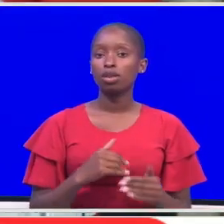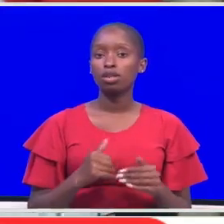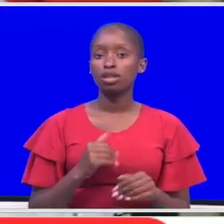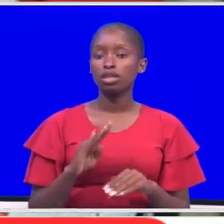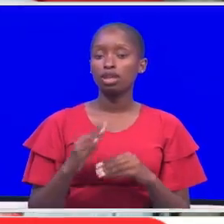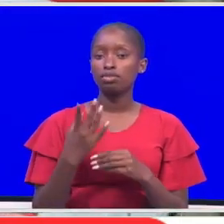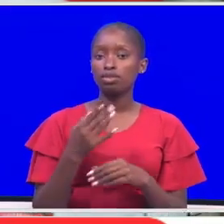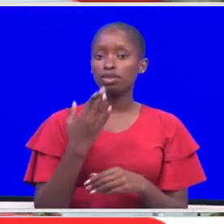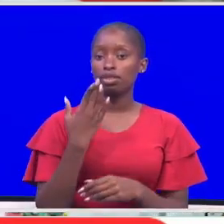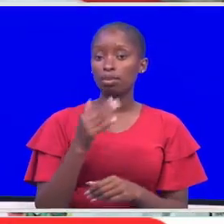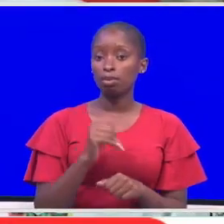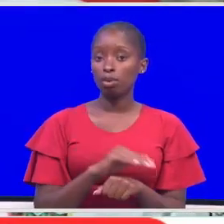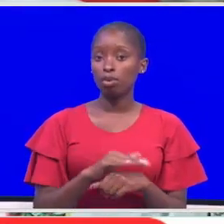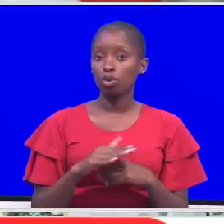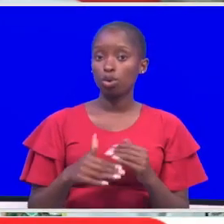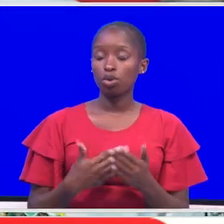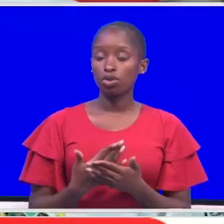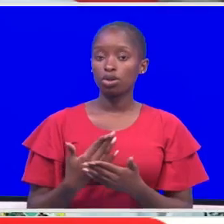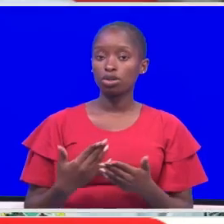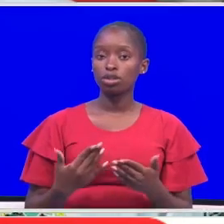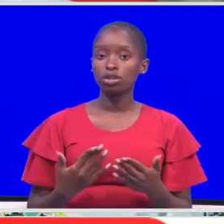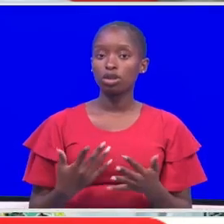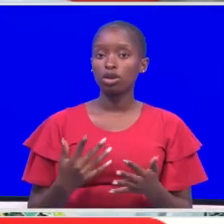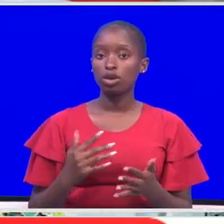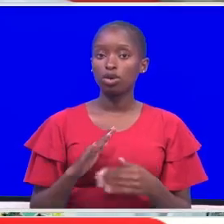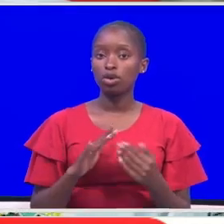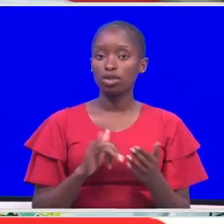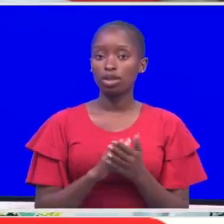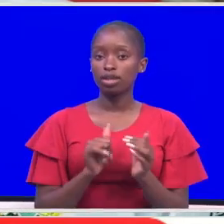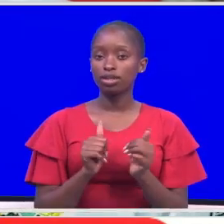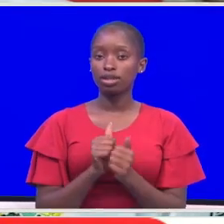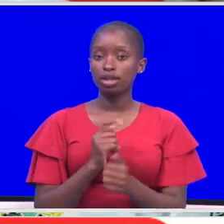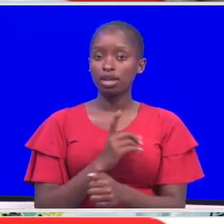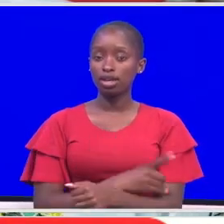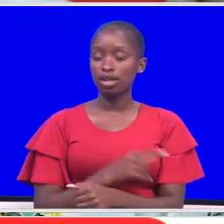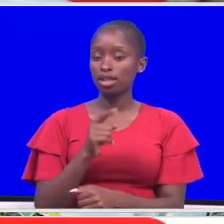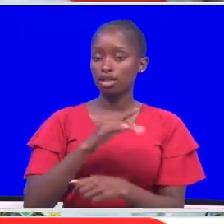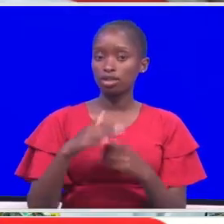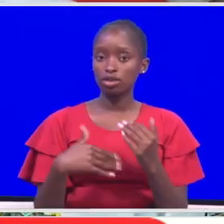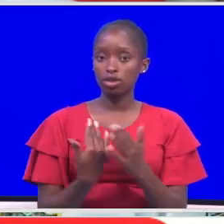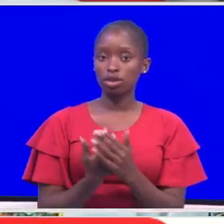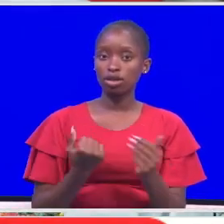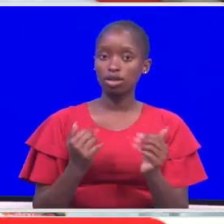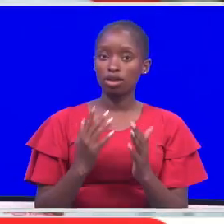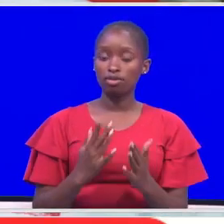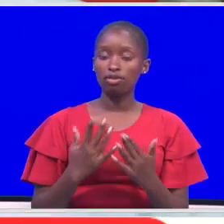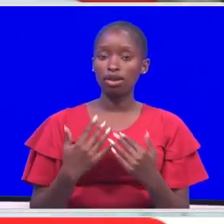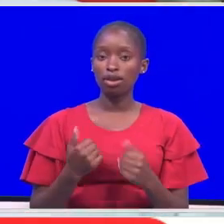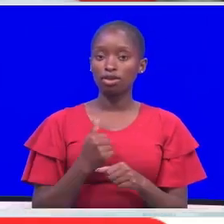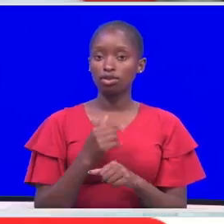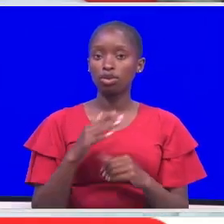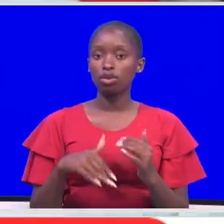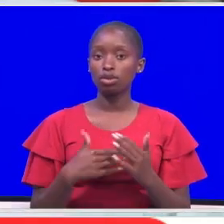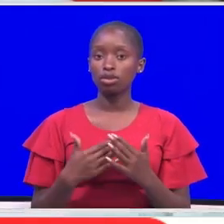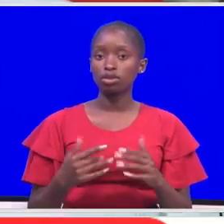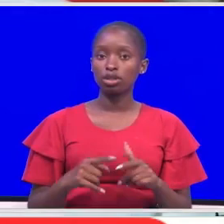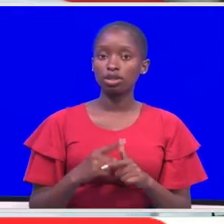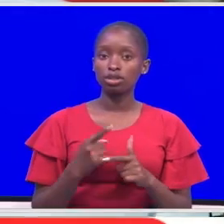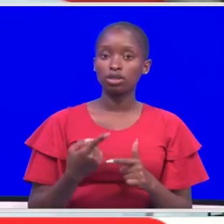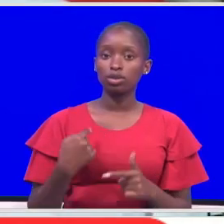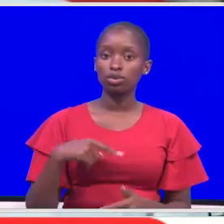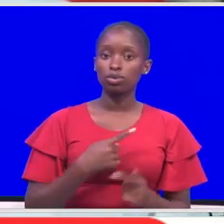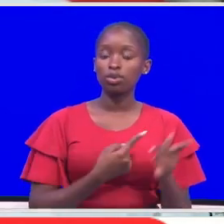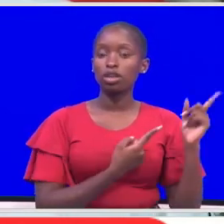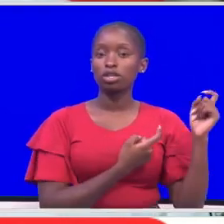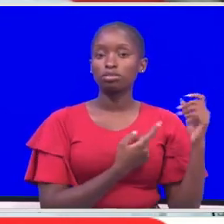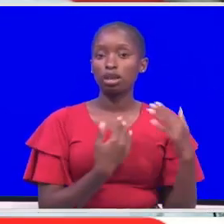days that the rally will be happening, see, remember the drivers come 10 days before the rally. And within 10 days, we expect to pump